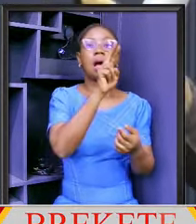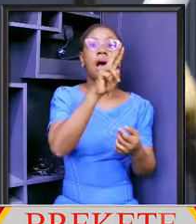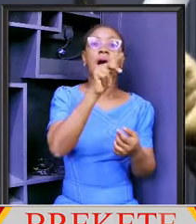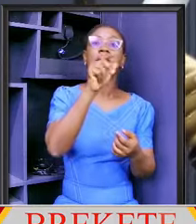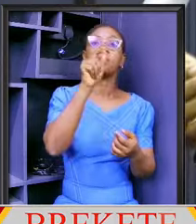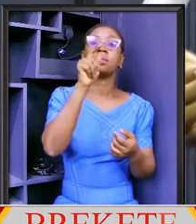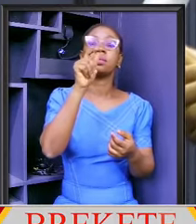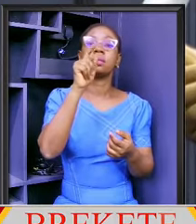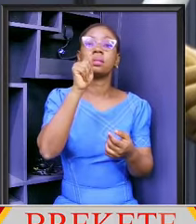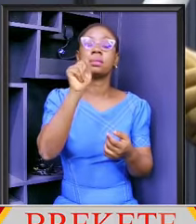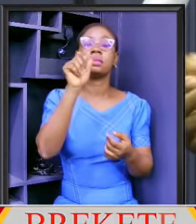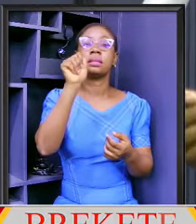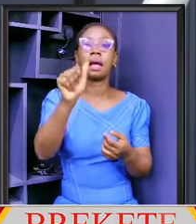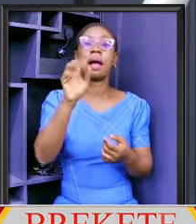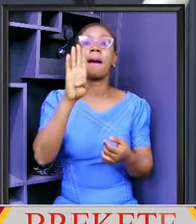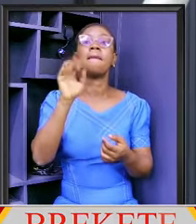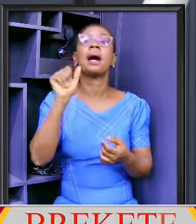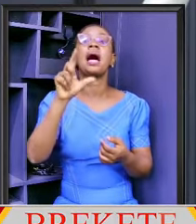Abuja,